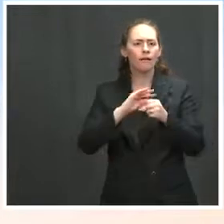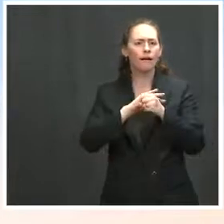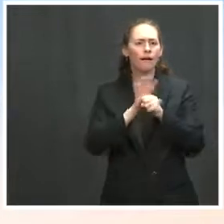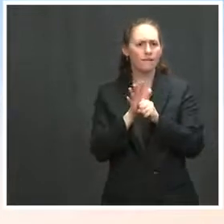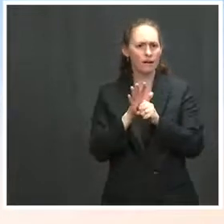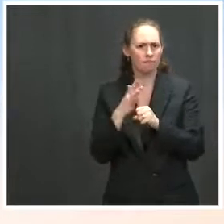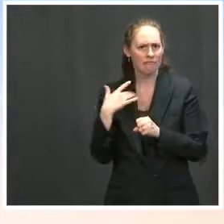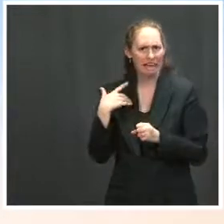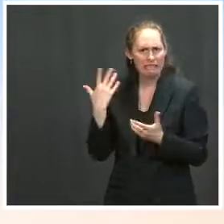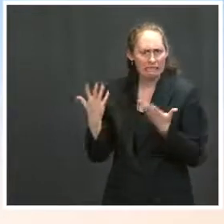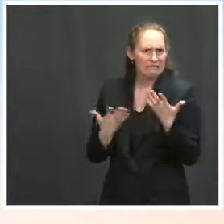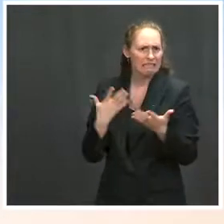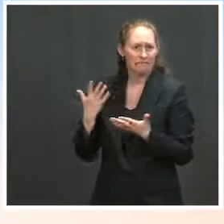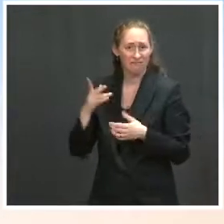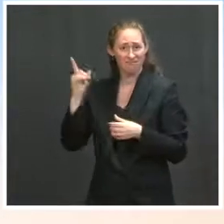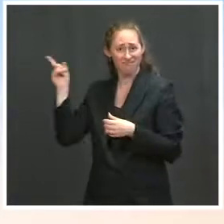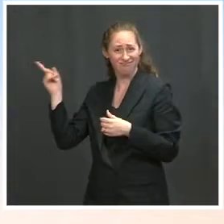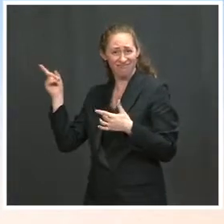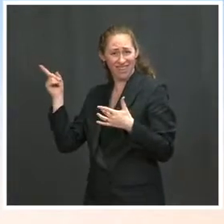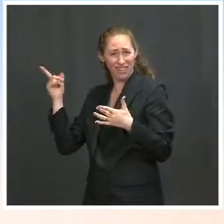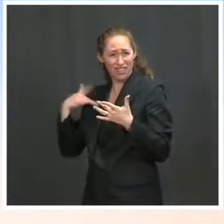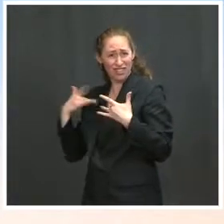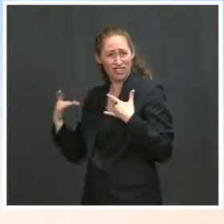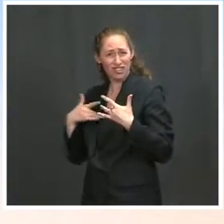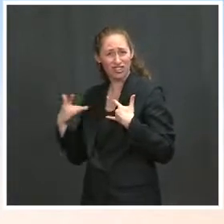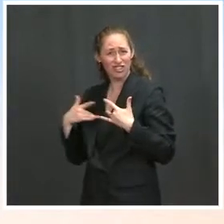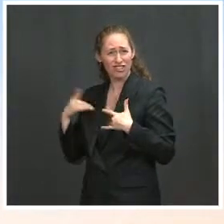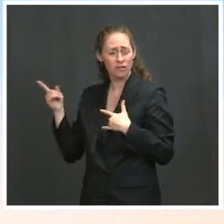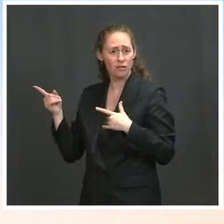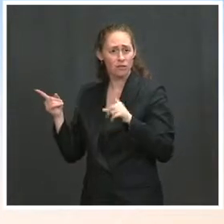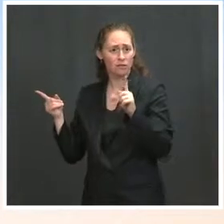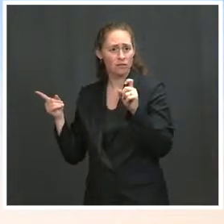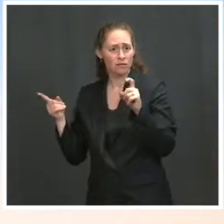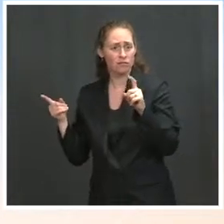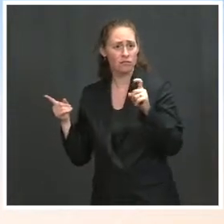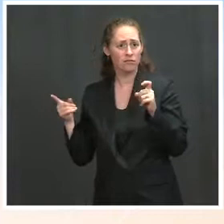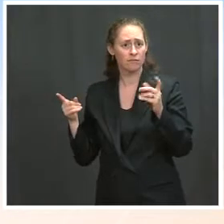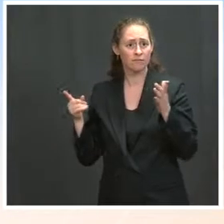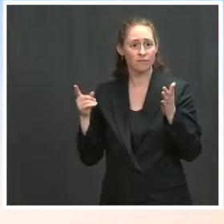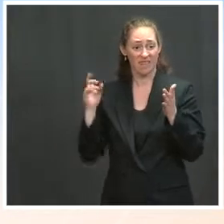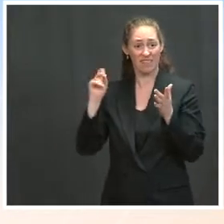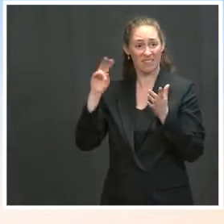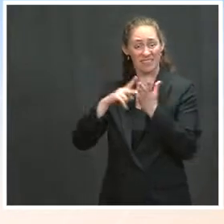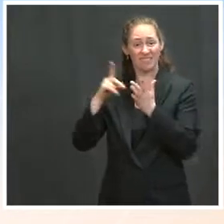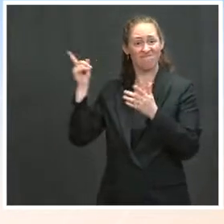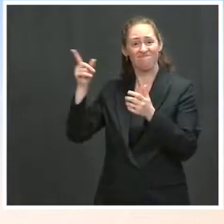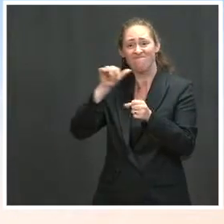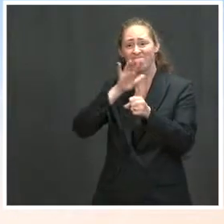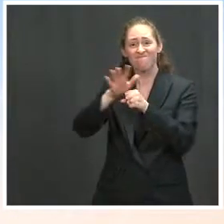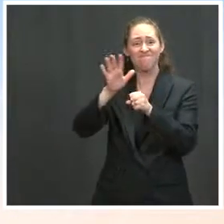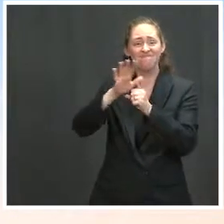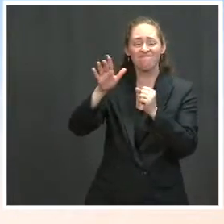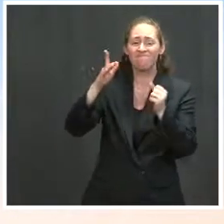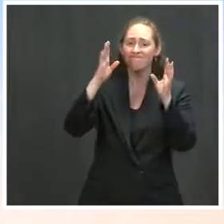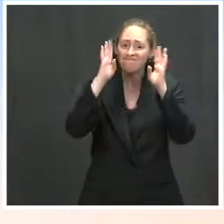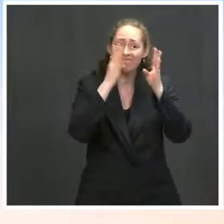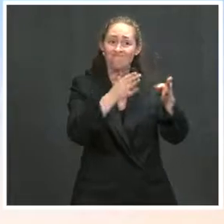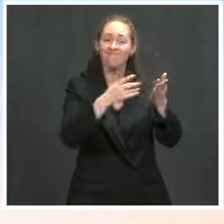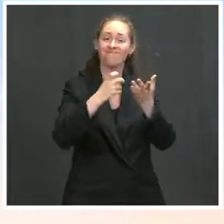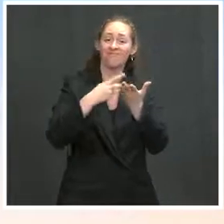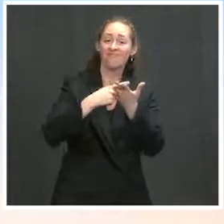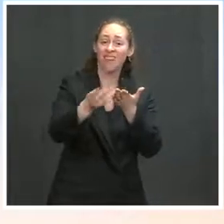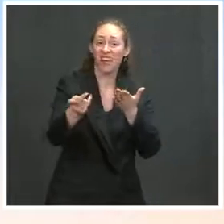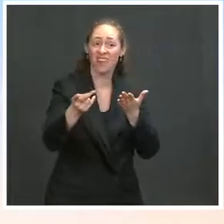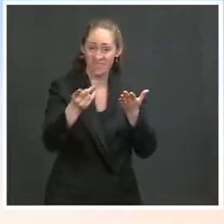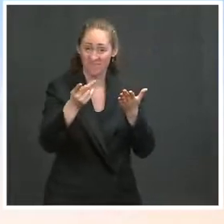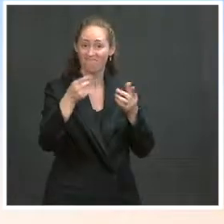responsibility, specifically when it comes to the number of Black people that we're seeing now get COVID? So it's a great question, Yamiche. Earlier this week, Jen